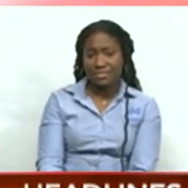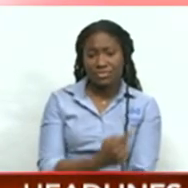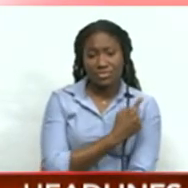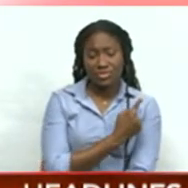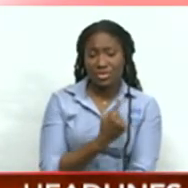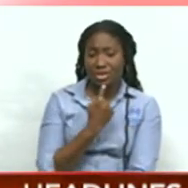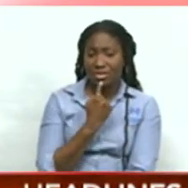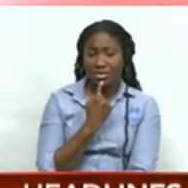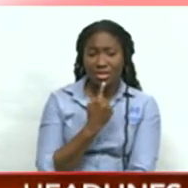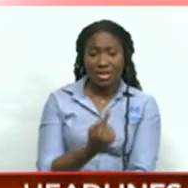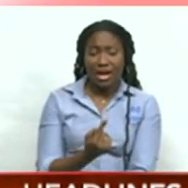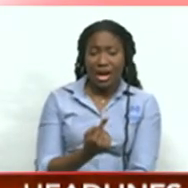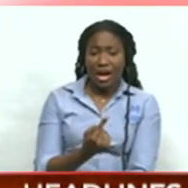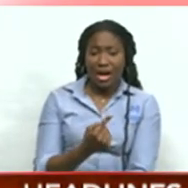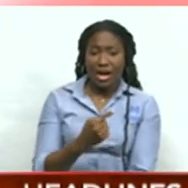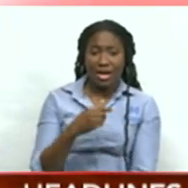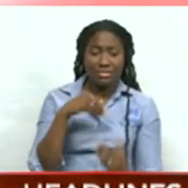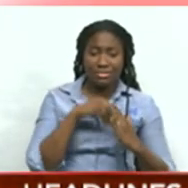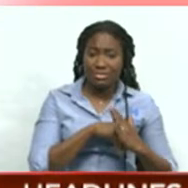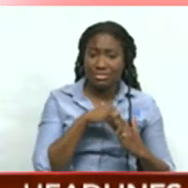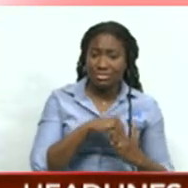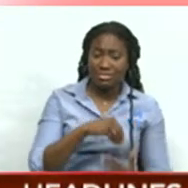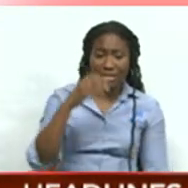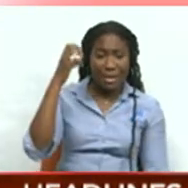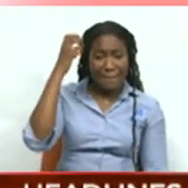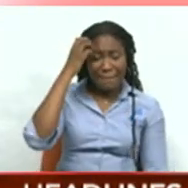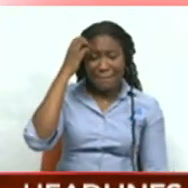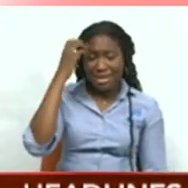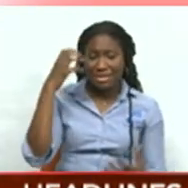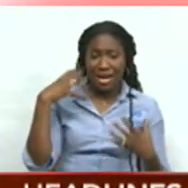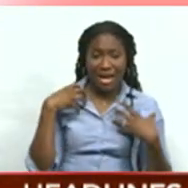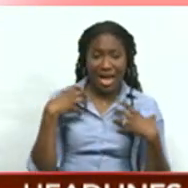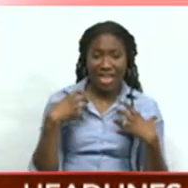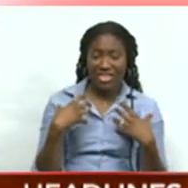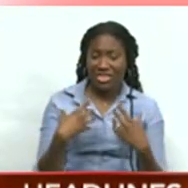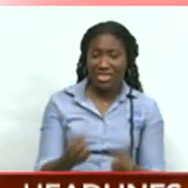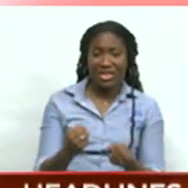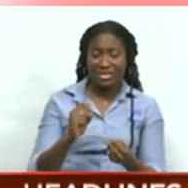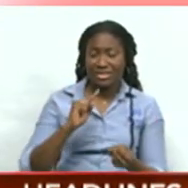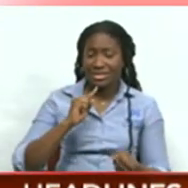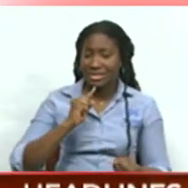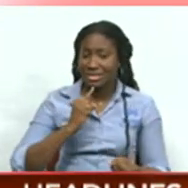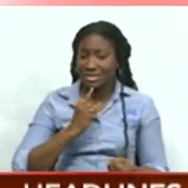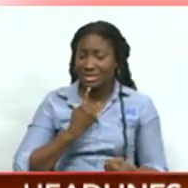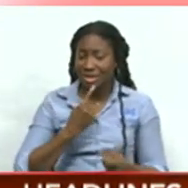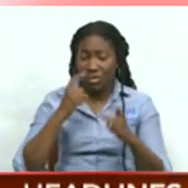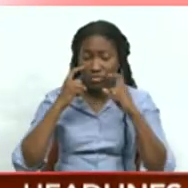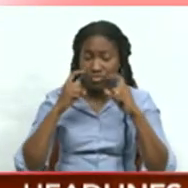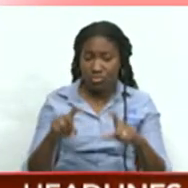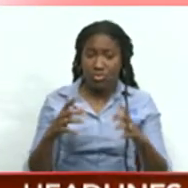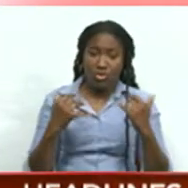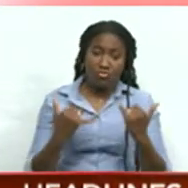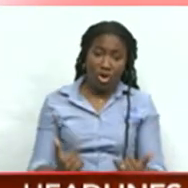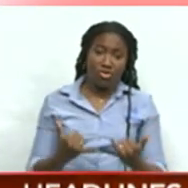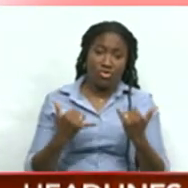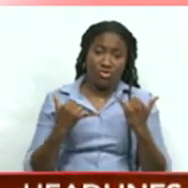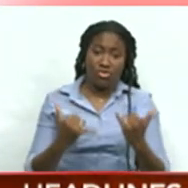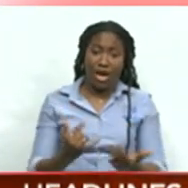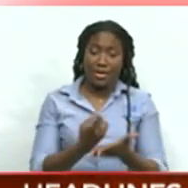explain, like, mental health. It's like a serious thing right now with this whole